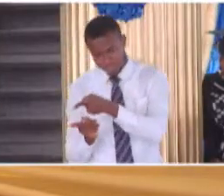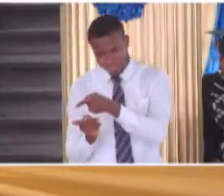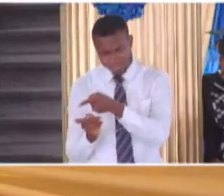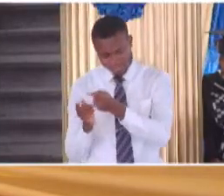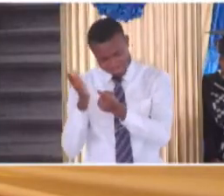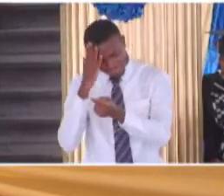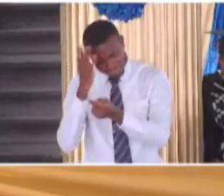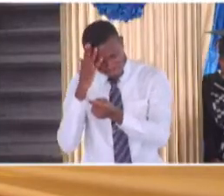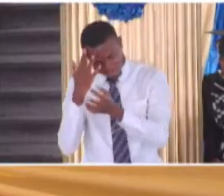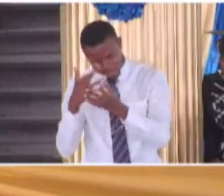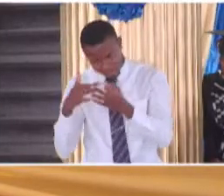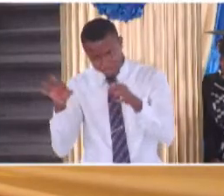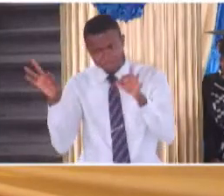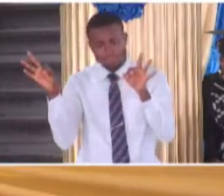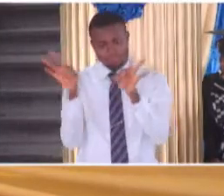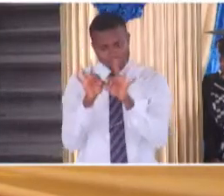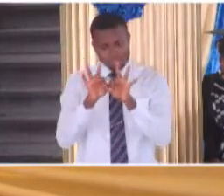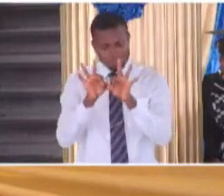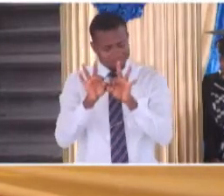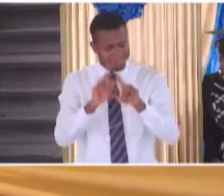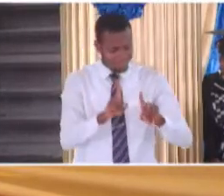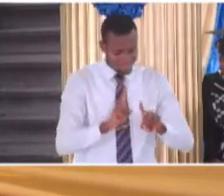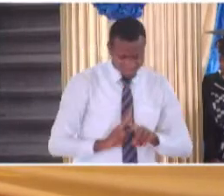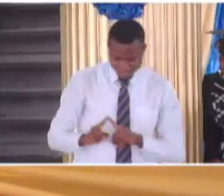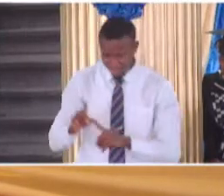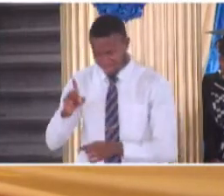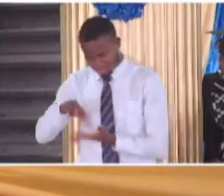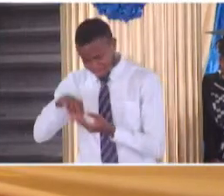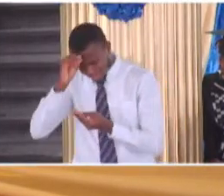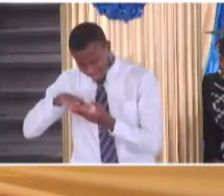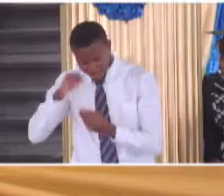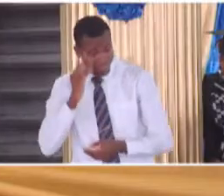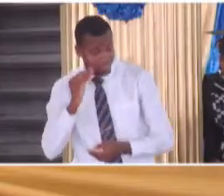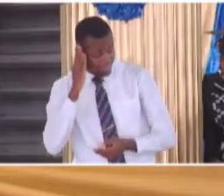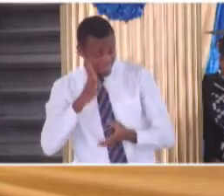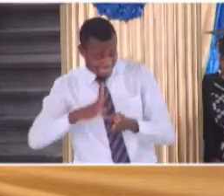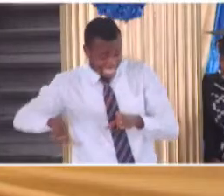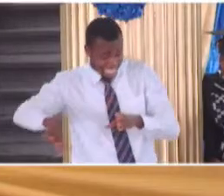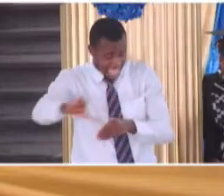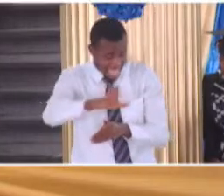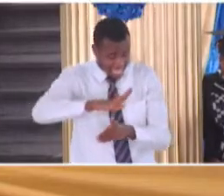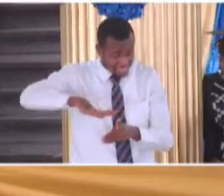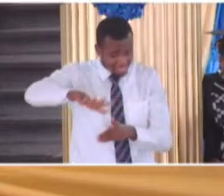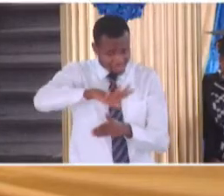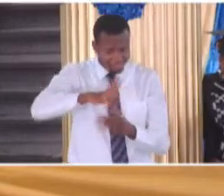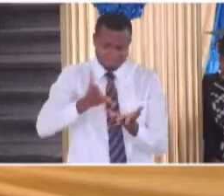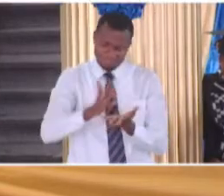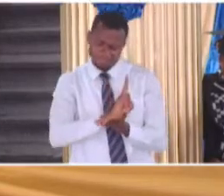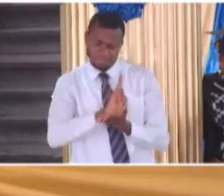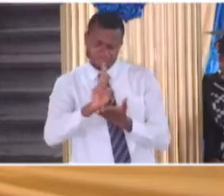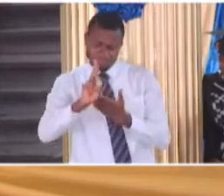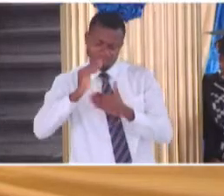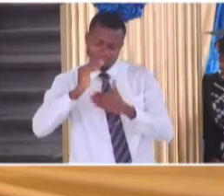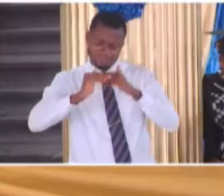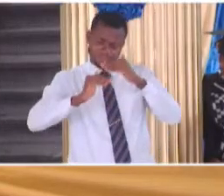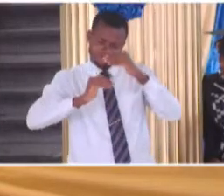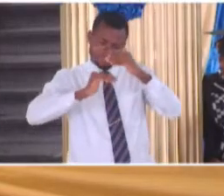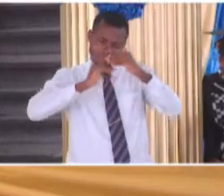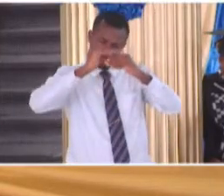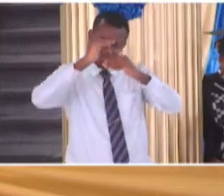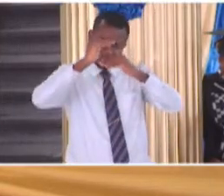Recognizing the importance of a conducive learning environment, the university has invested in upgrading our student